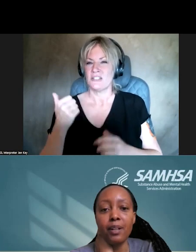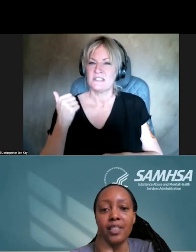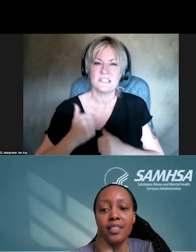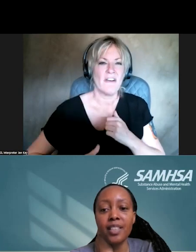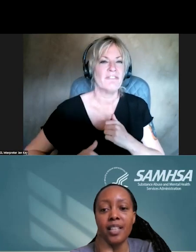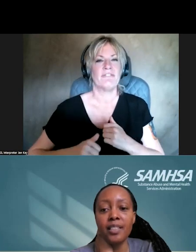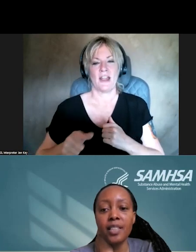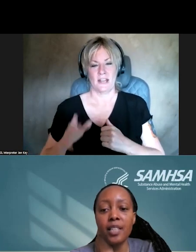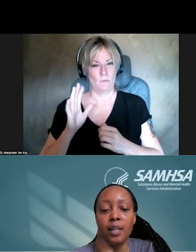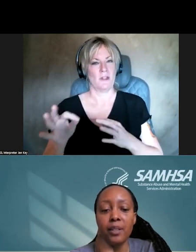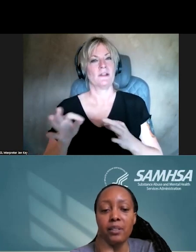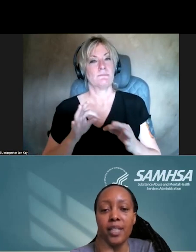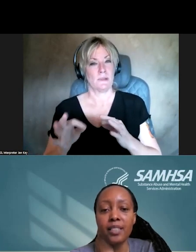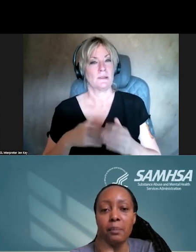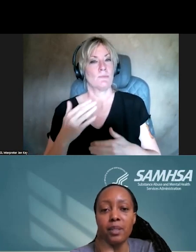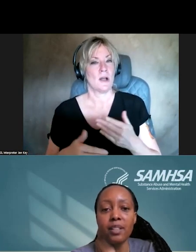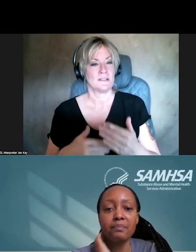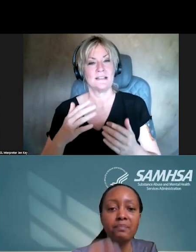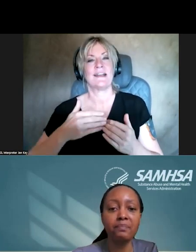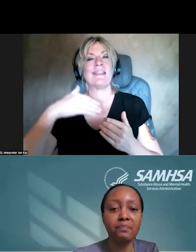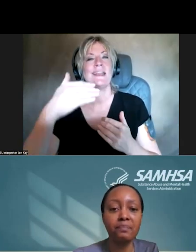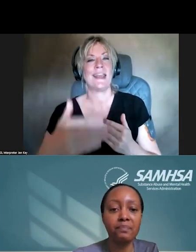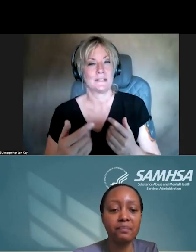that process and what those next steps are.